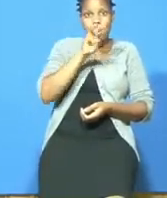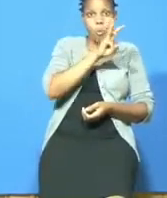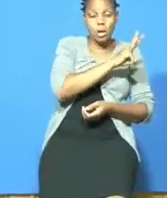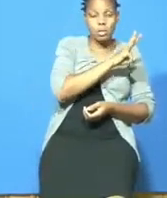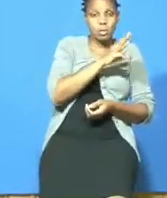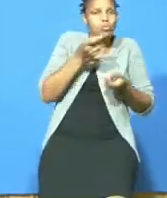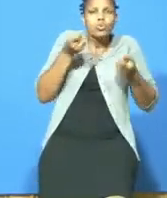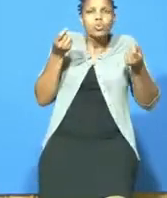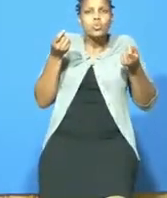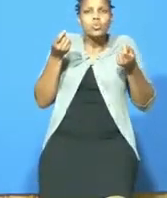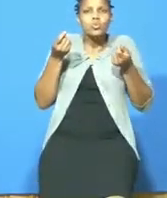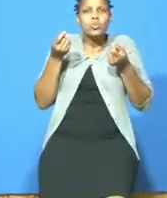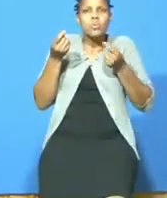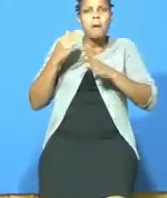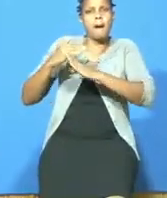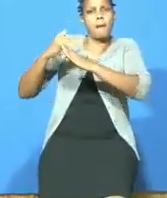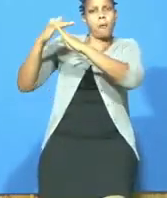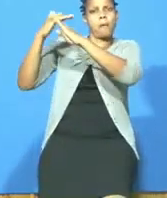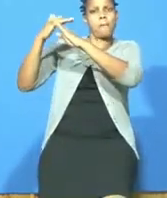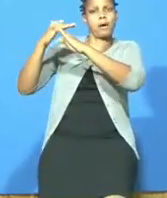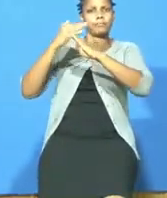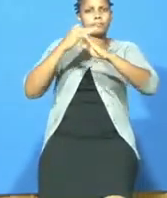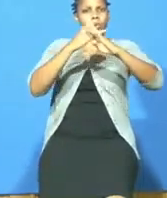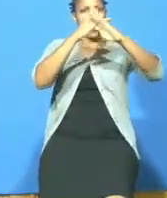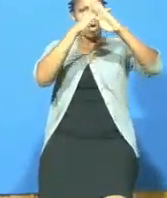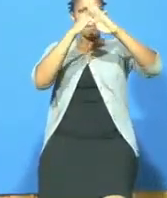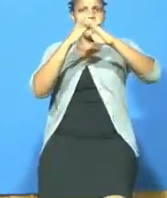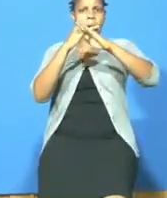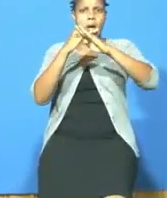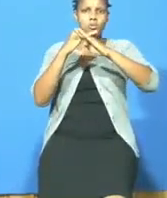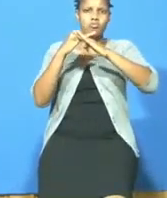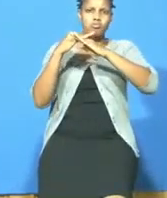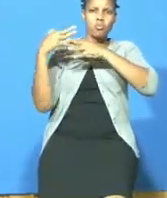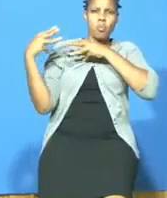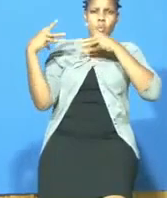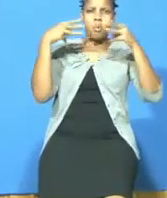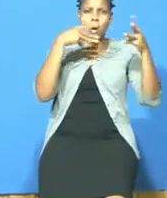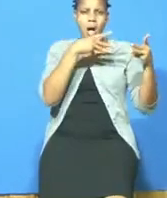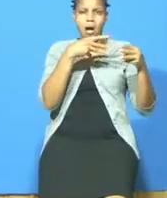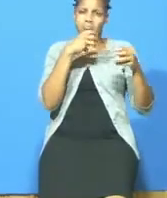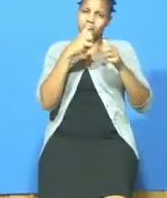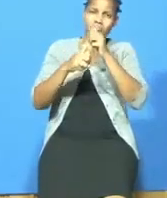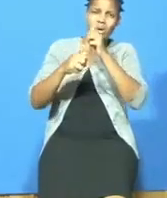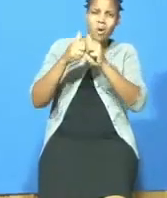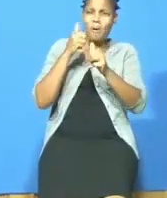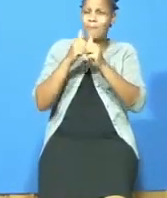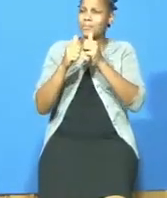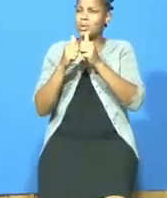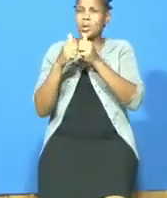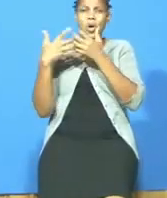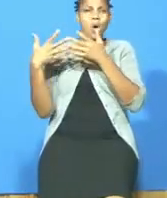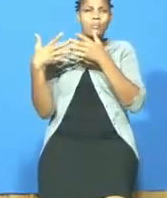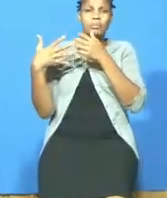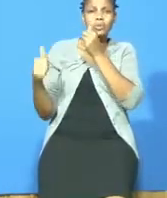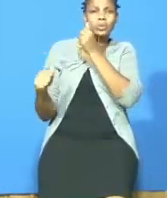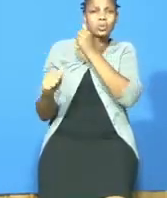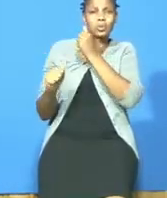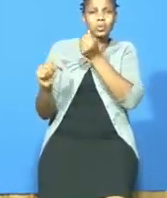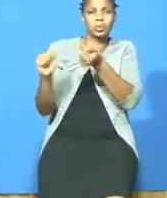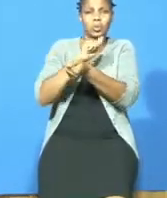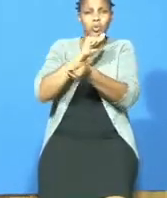are holding back calamity, strife. They are holding back